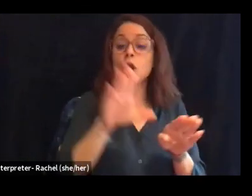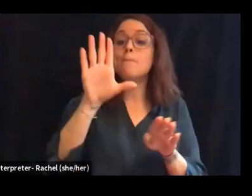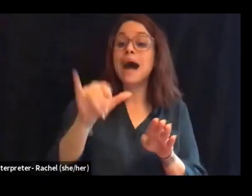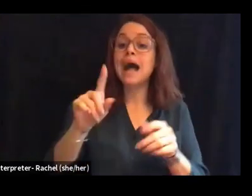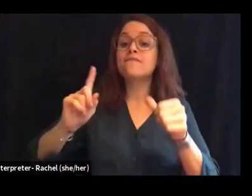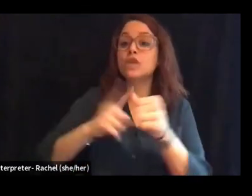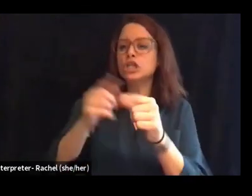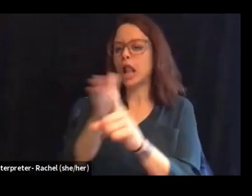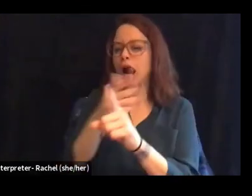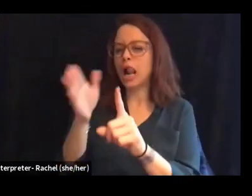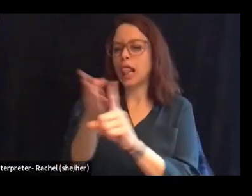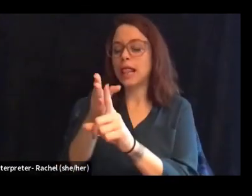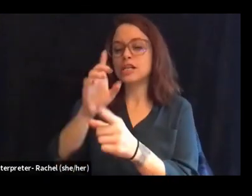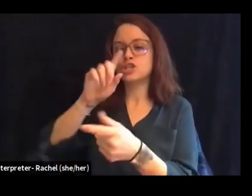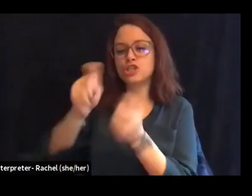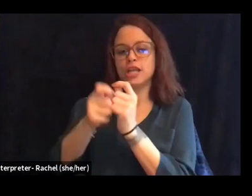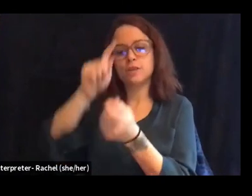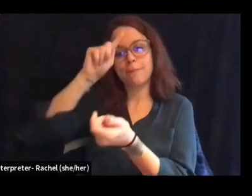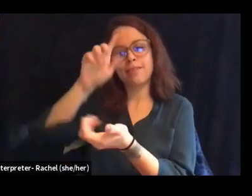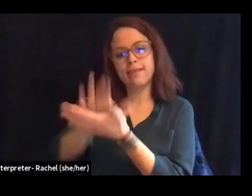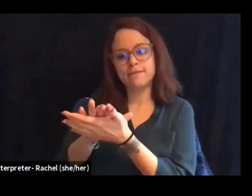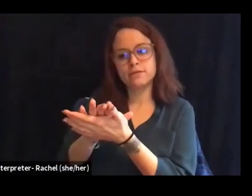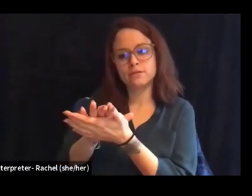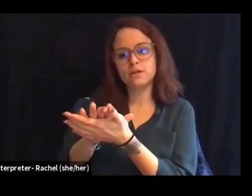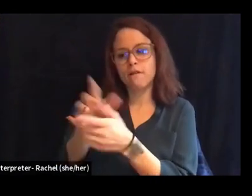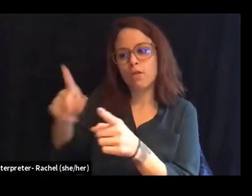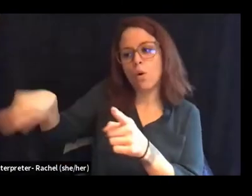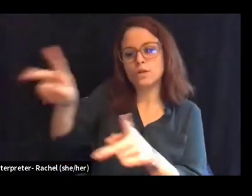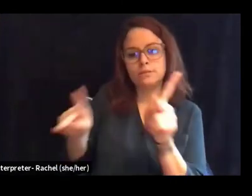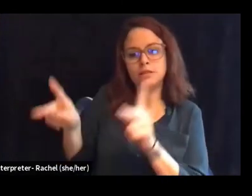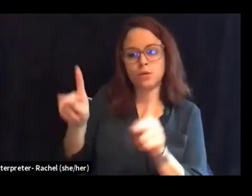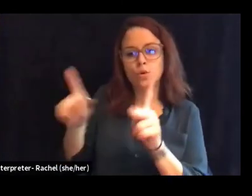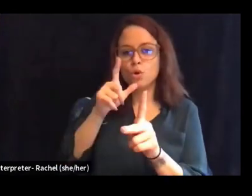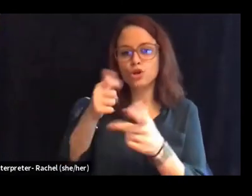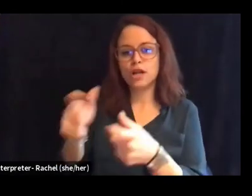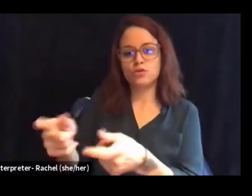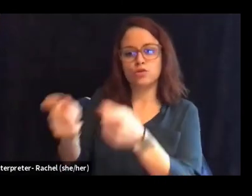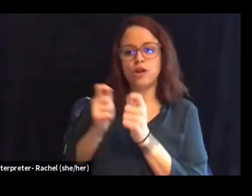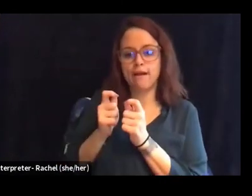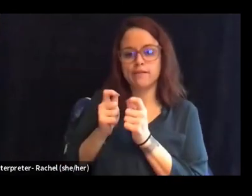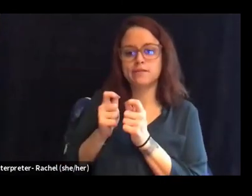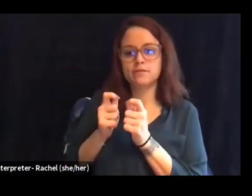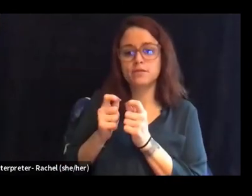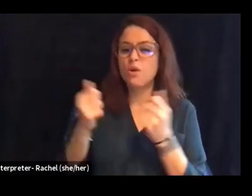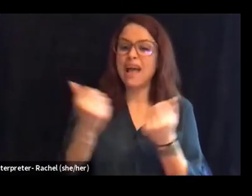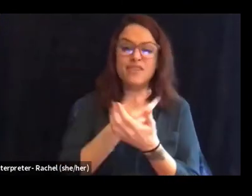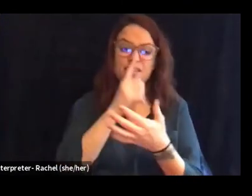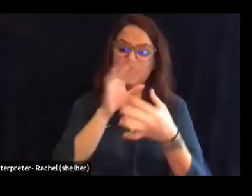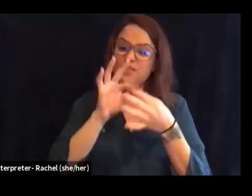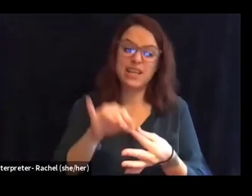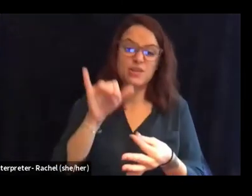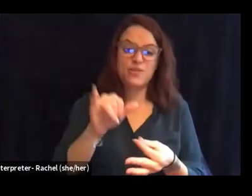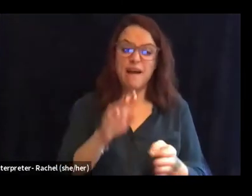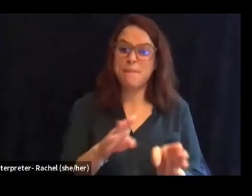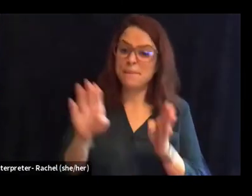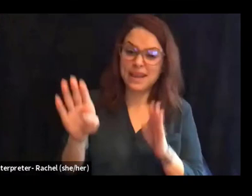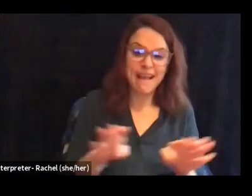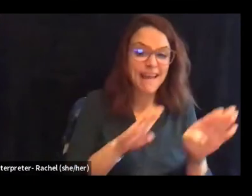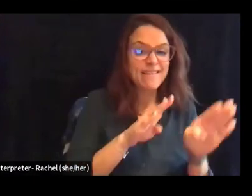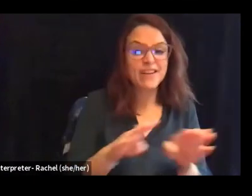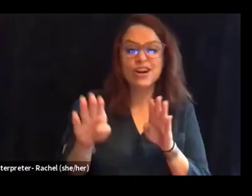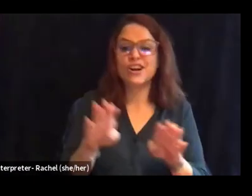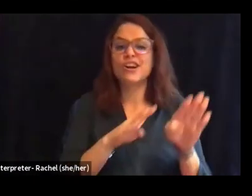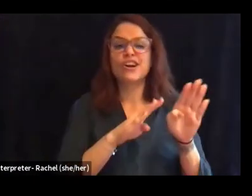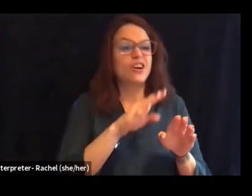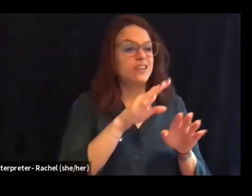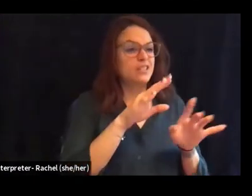is, everything in marketing is about changing behavior, changing beliefs. Everything that's ever been done in marketing and is being